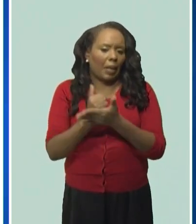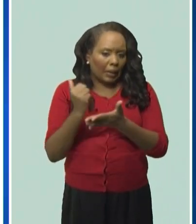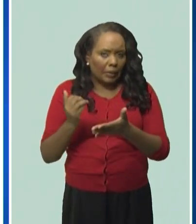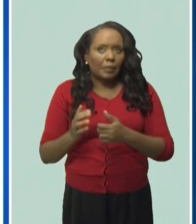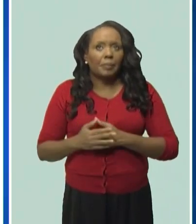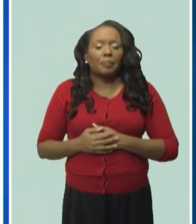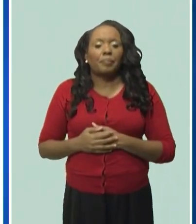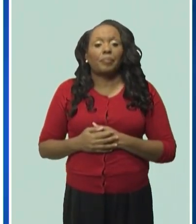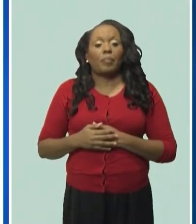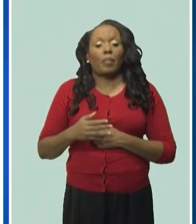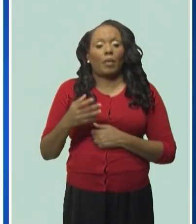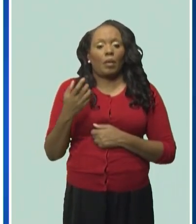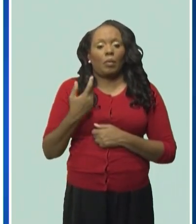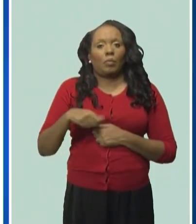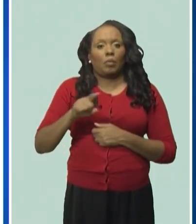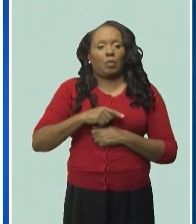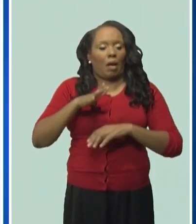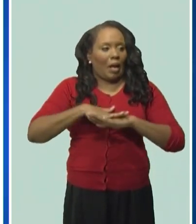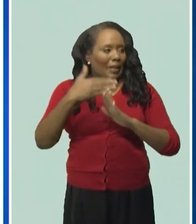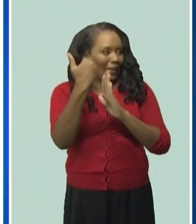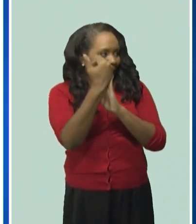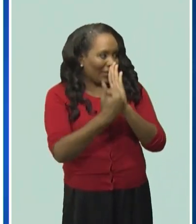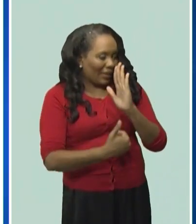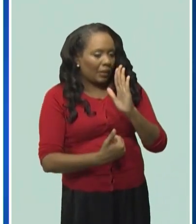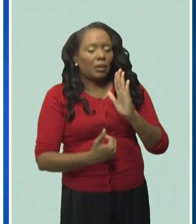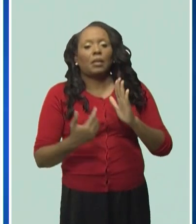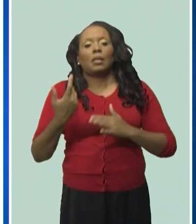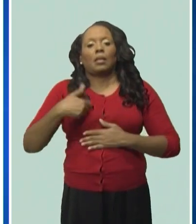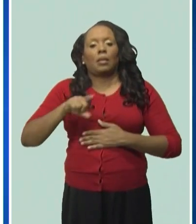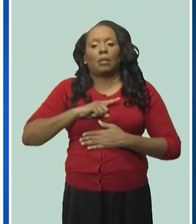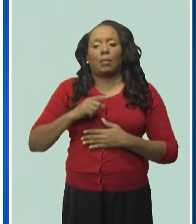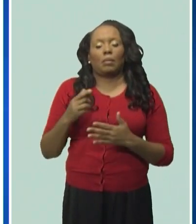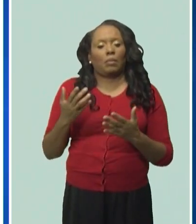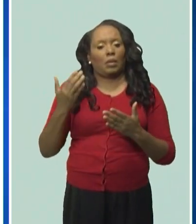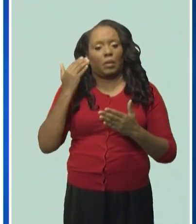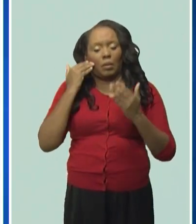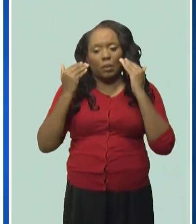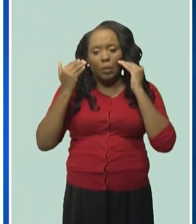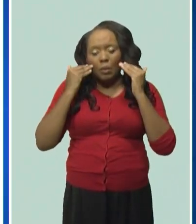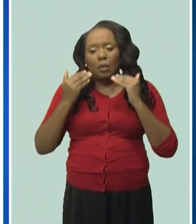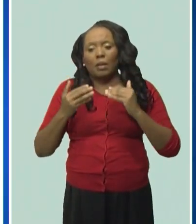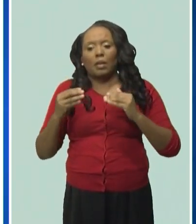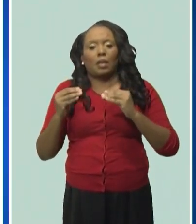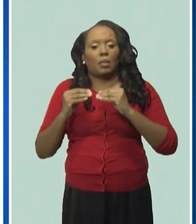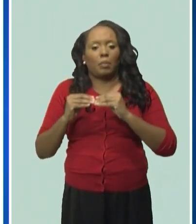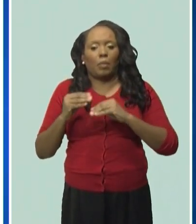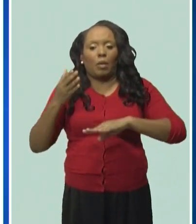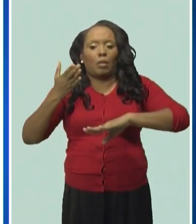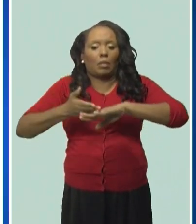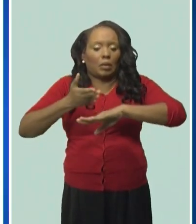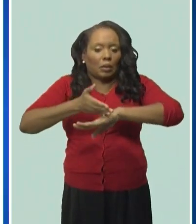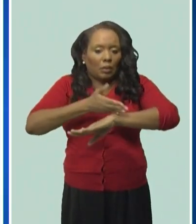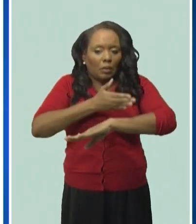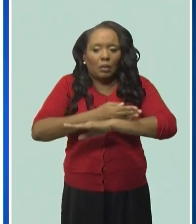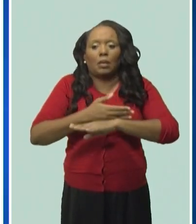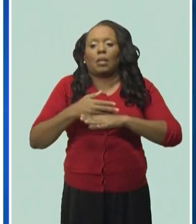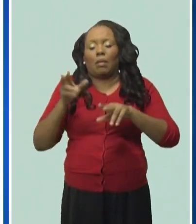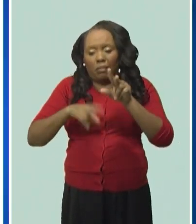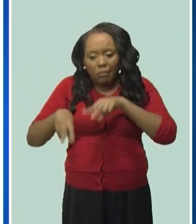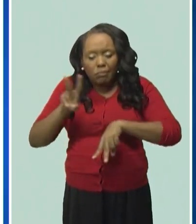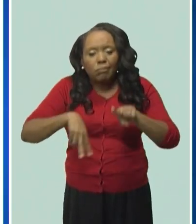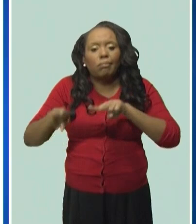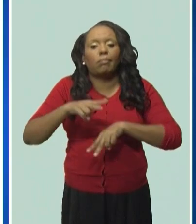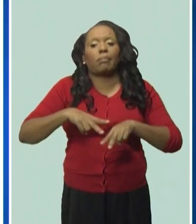of jurisdictions that require enhanced due diligence, enhanced supervision, it